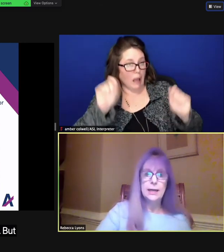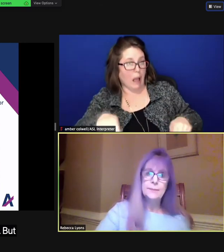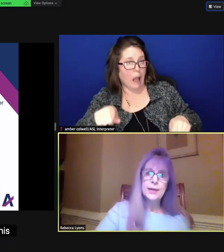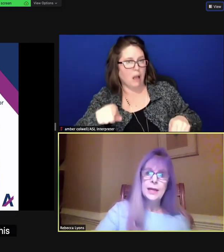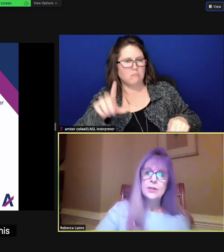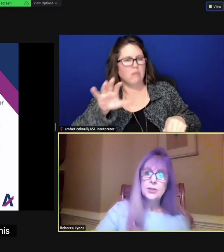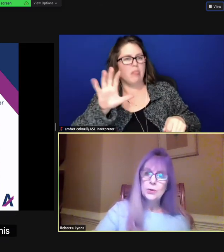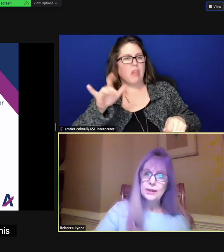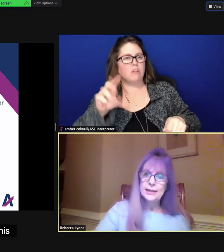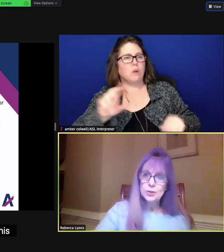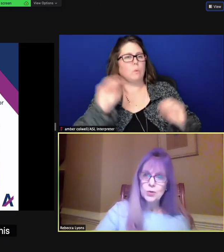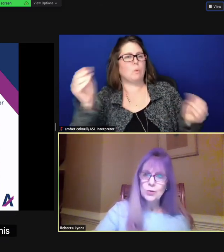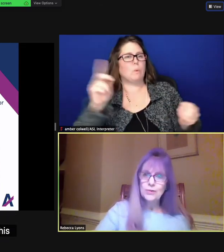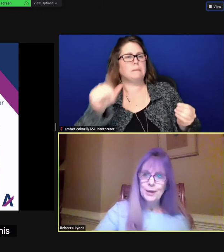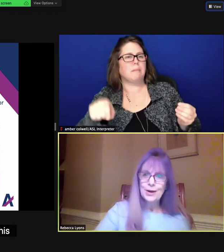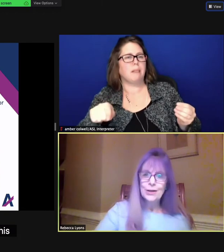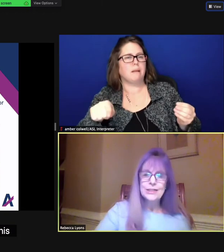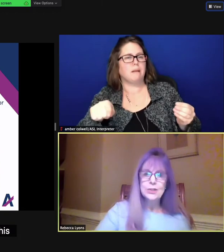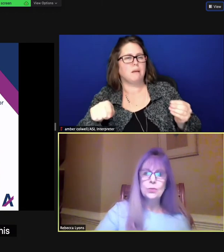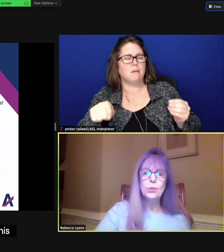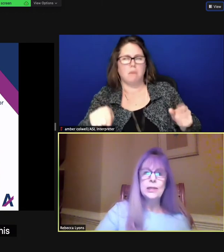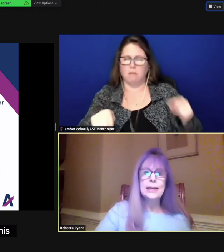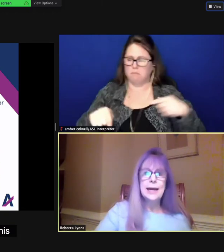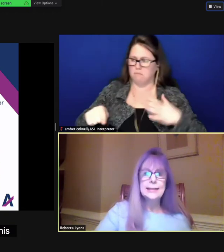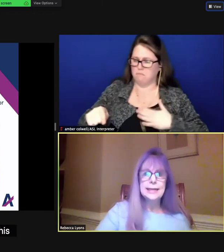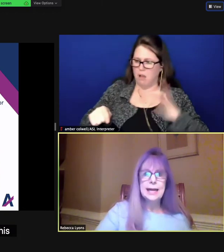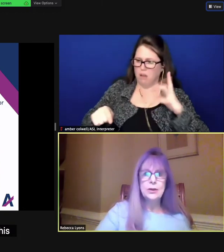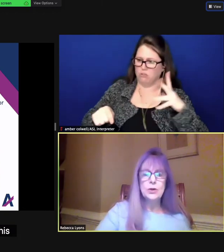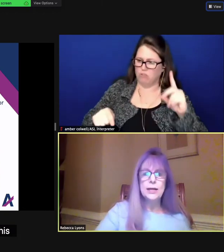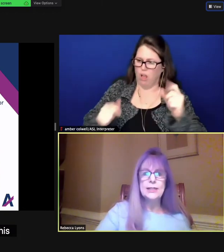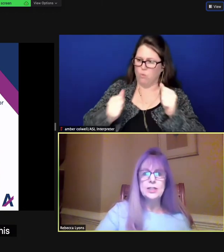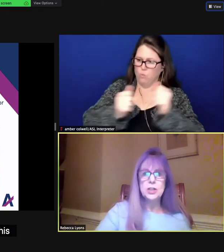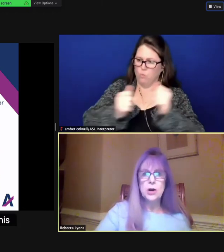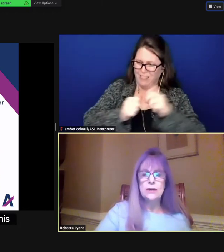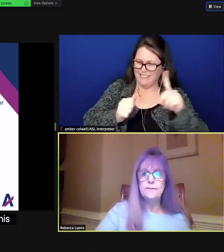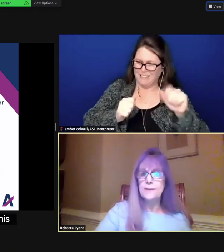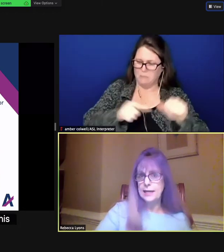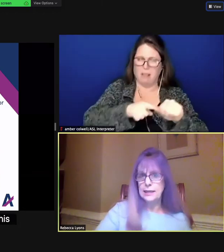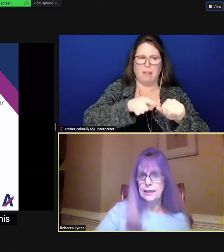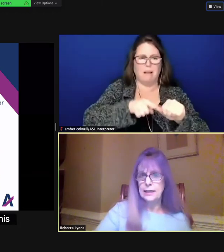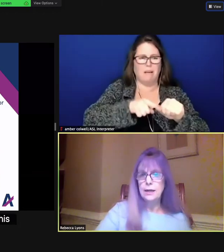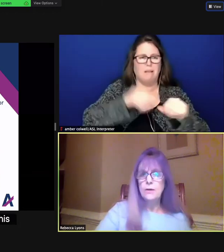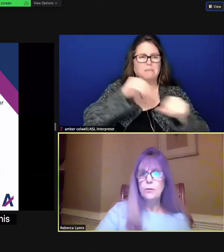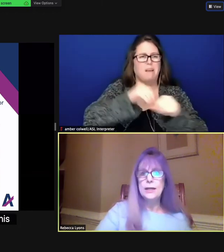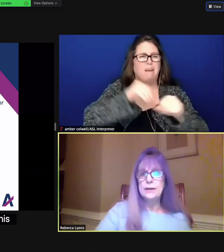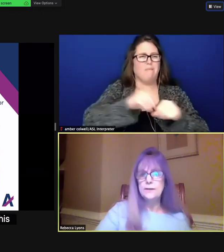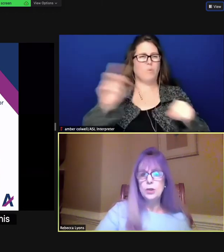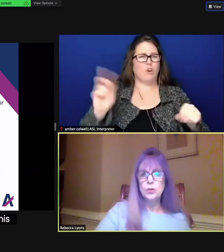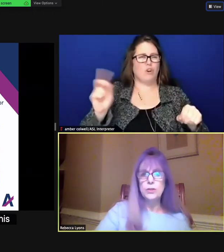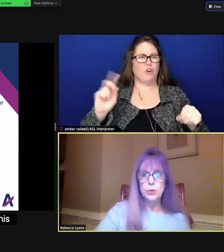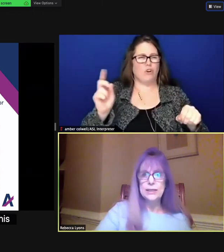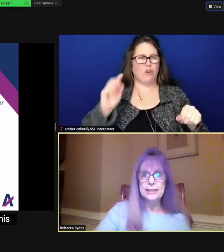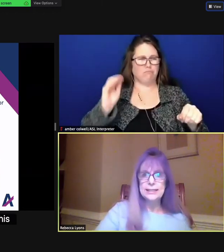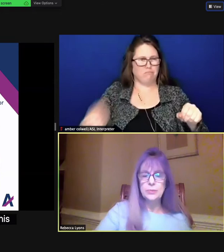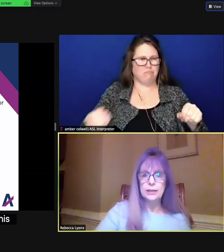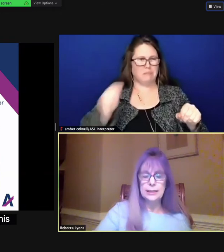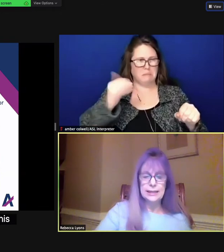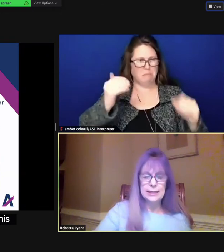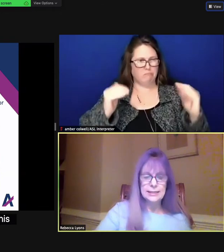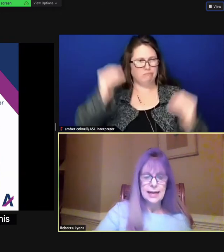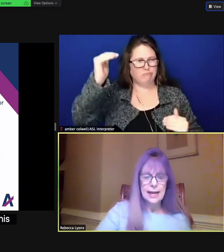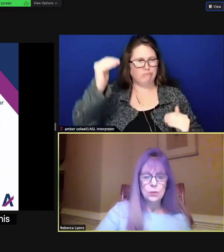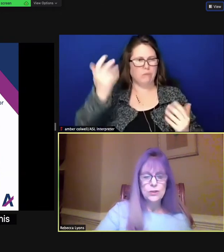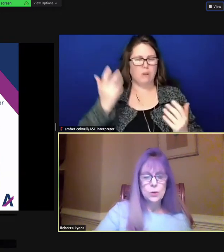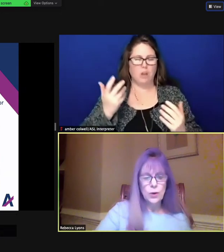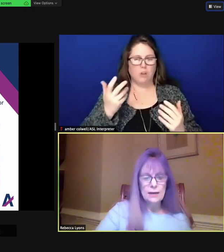disability. So this group of parents really got together and started fighting for individuals with